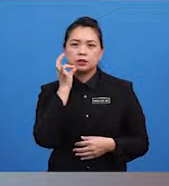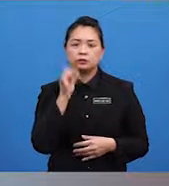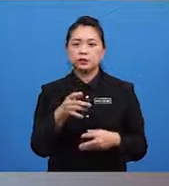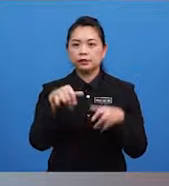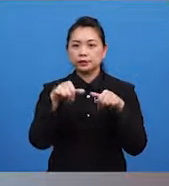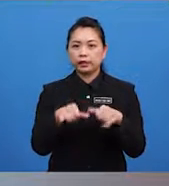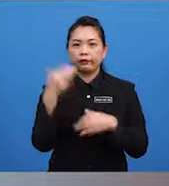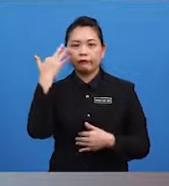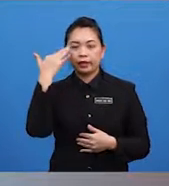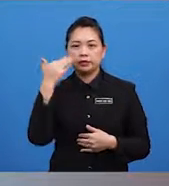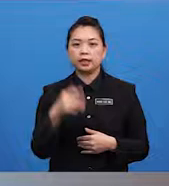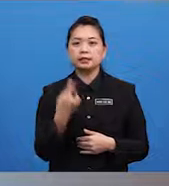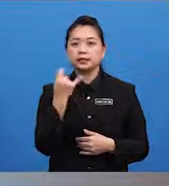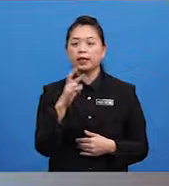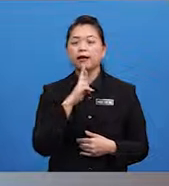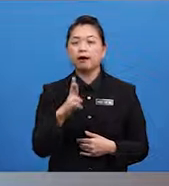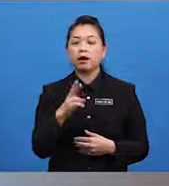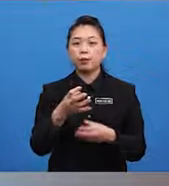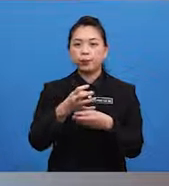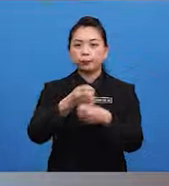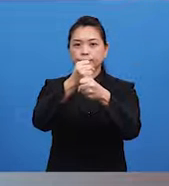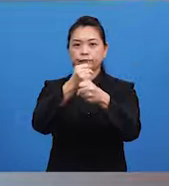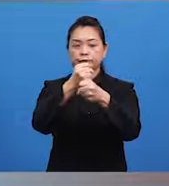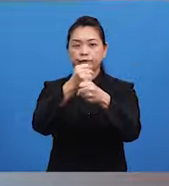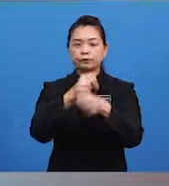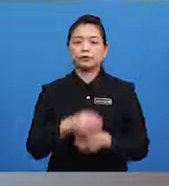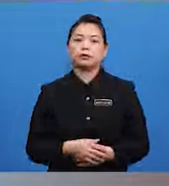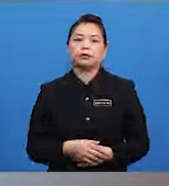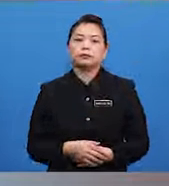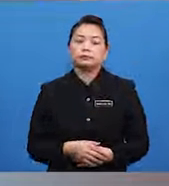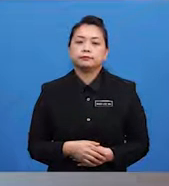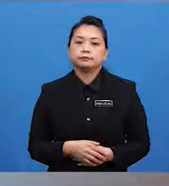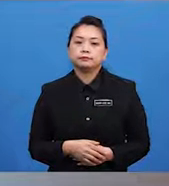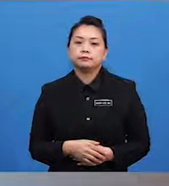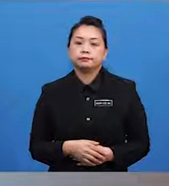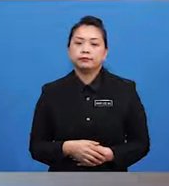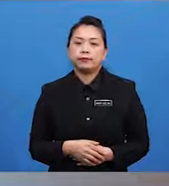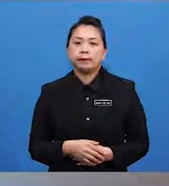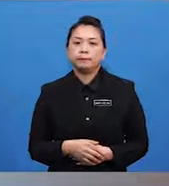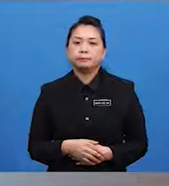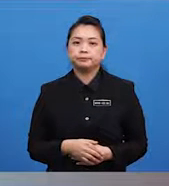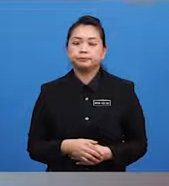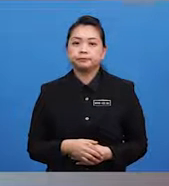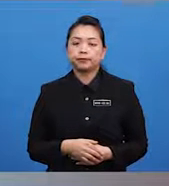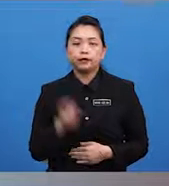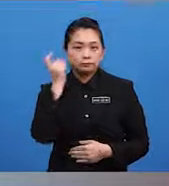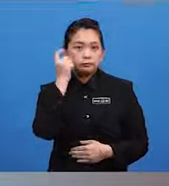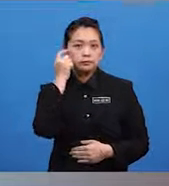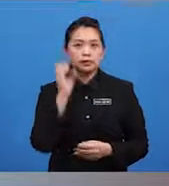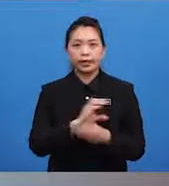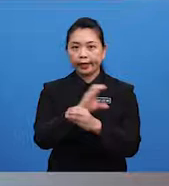packed. What do you think is the assurance given? Think